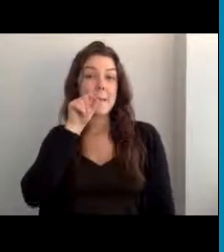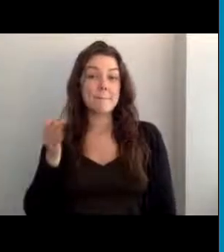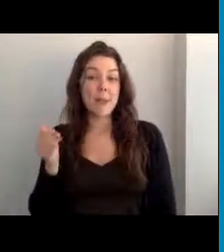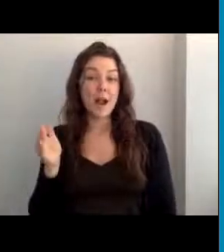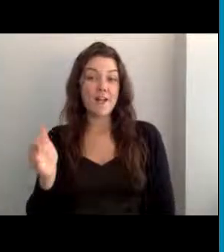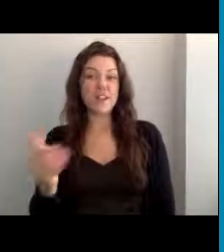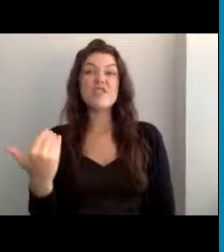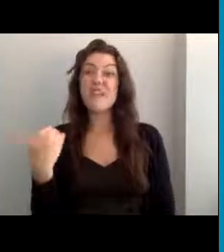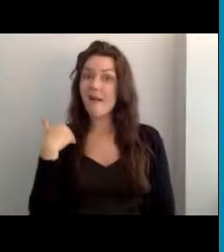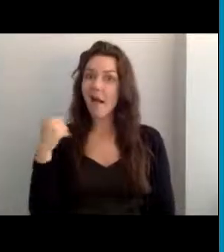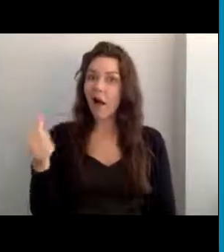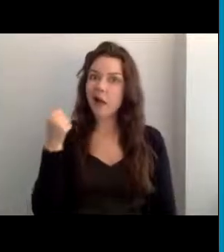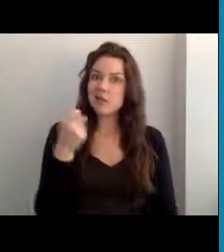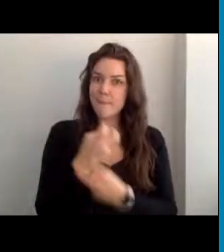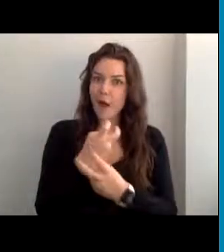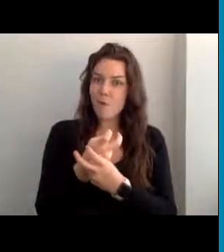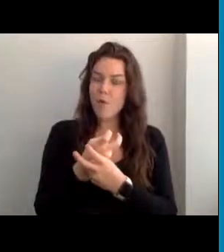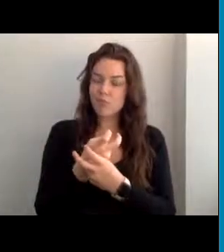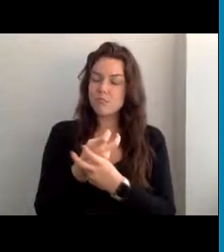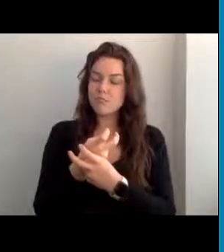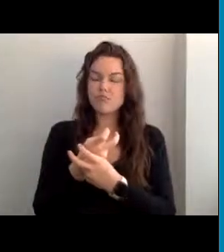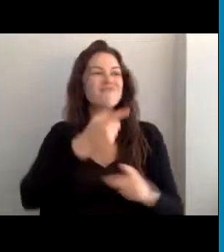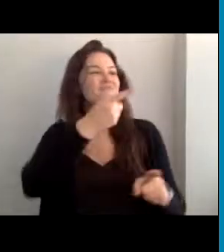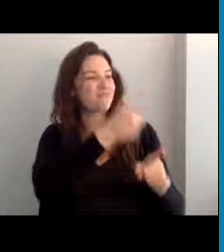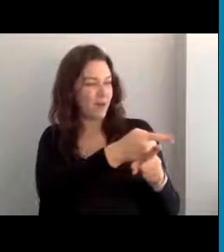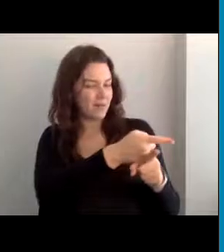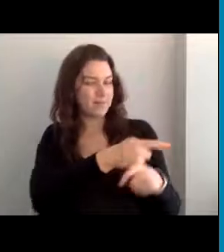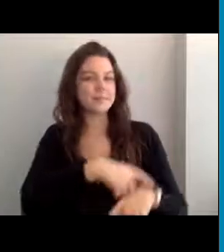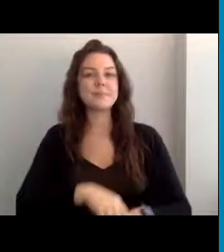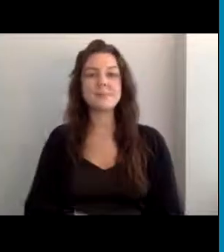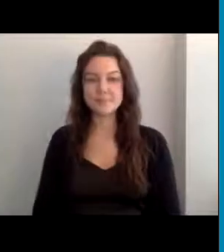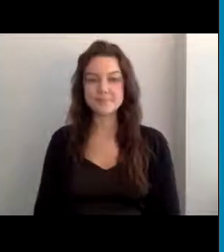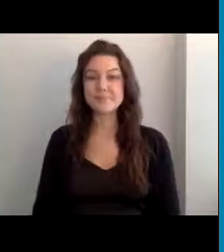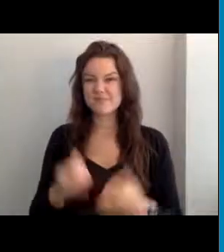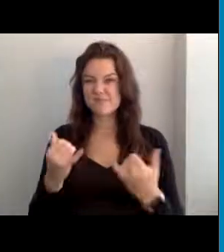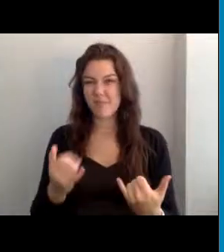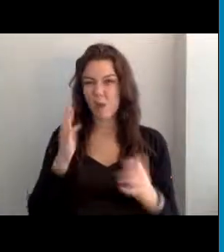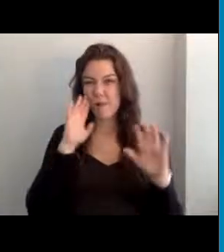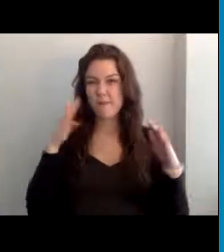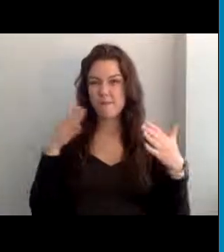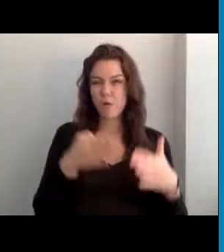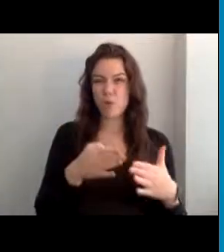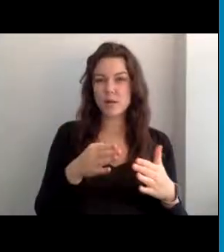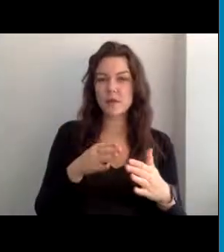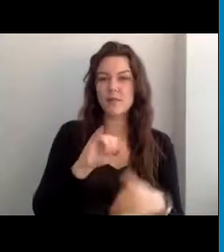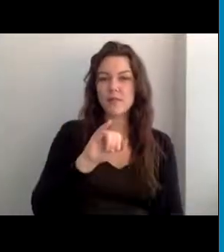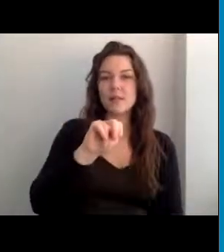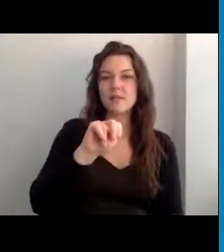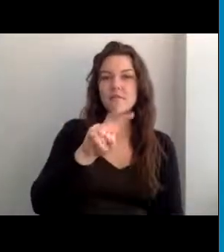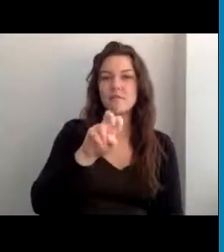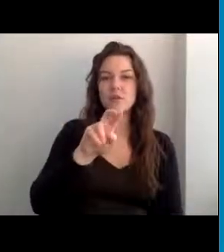not an invertebrate. That's right, they're not. So right now we're going to focus on the invertebrates, and we'll get to the parrotfish